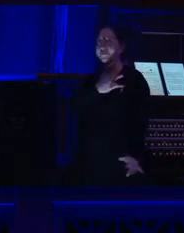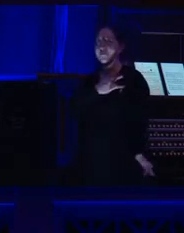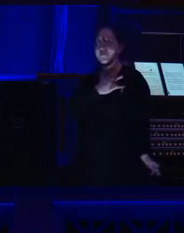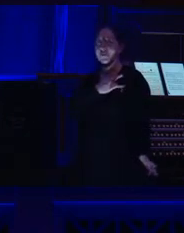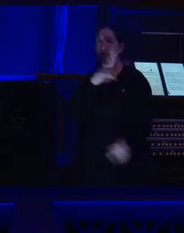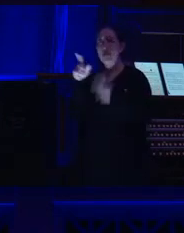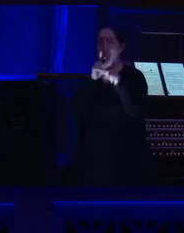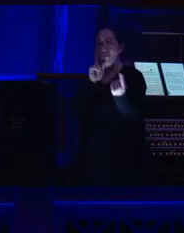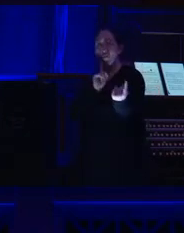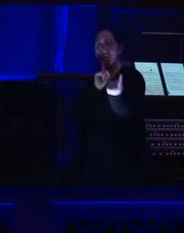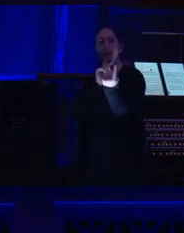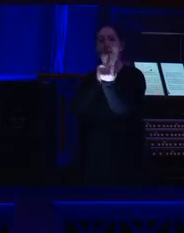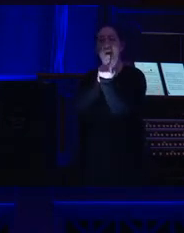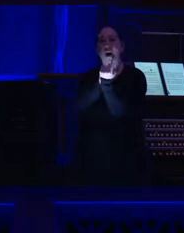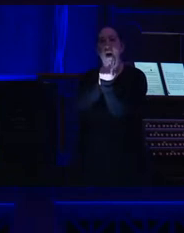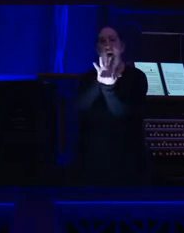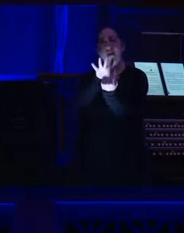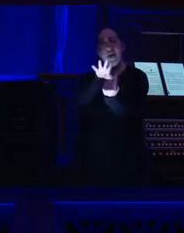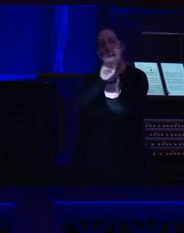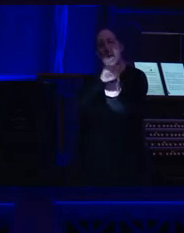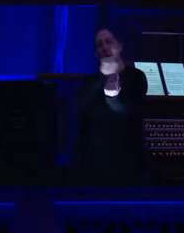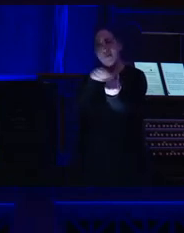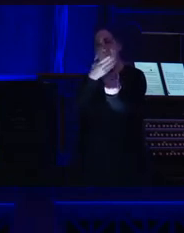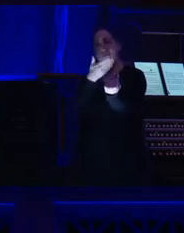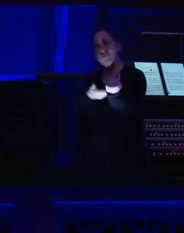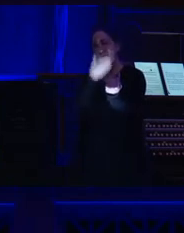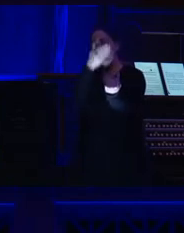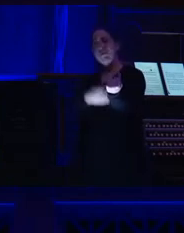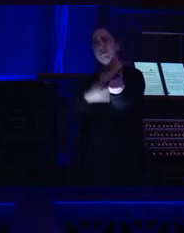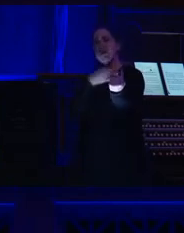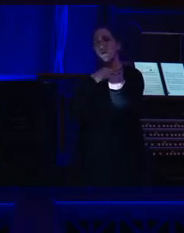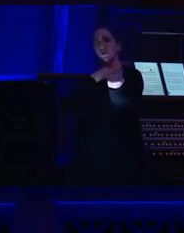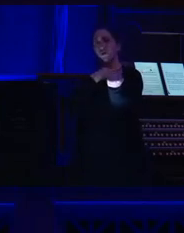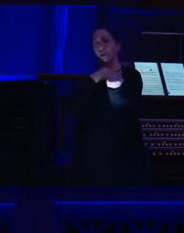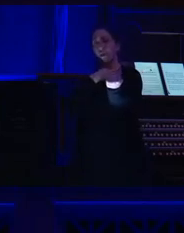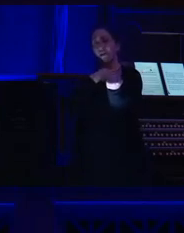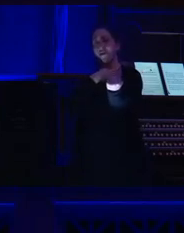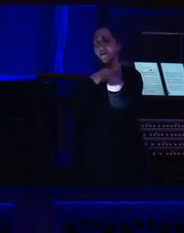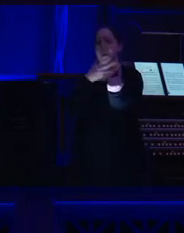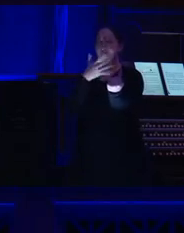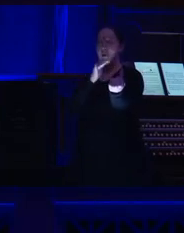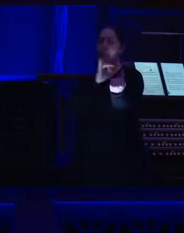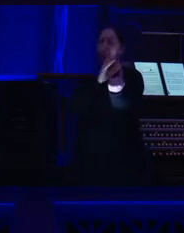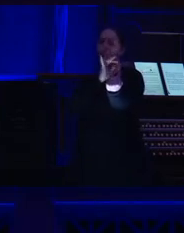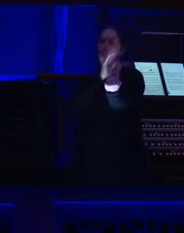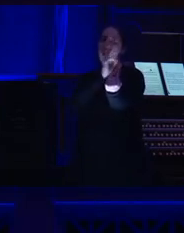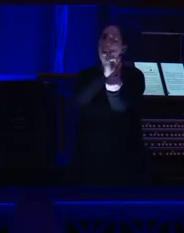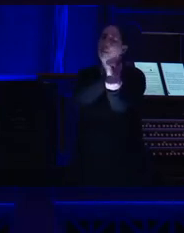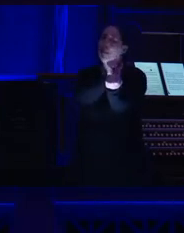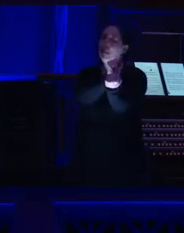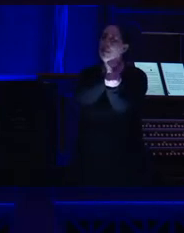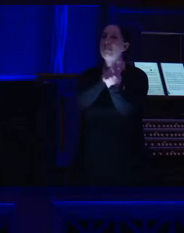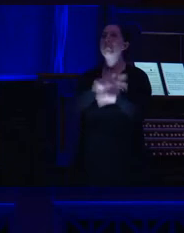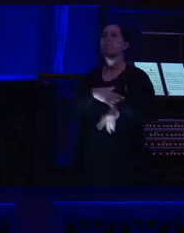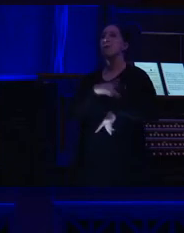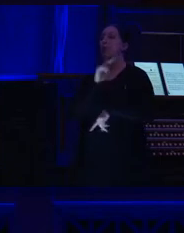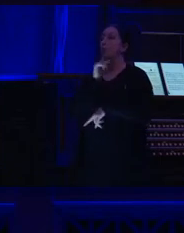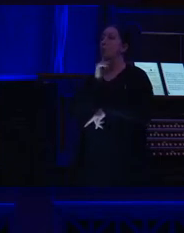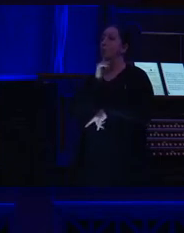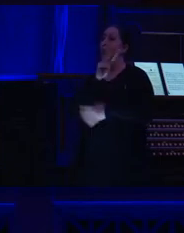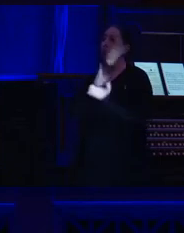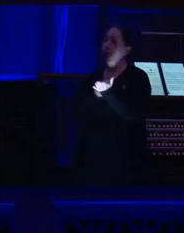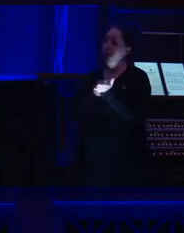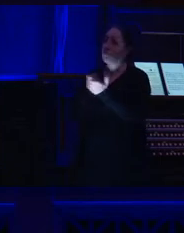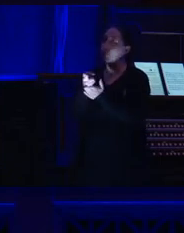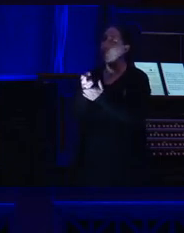meet him quickly learn about his curiosity. It gives him a special gravity. He genuinely wants